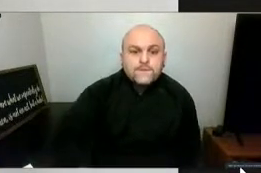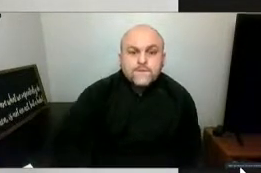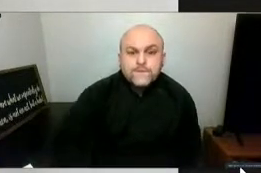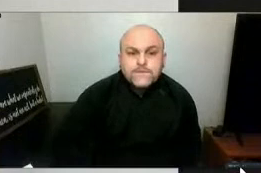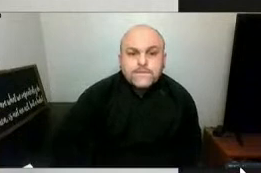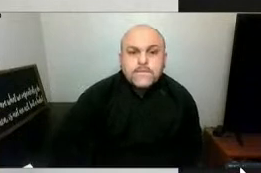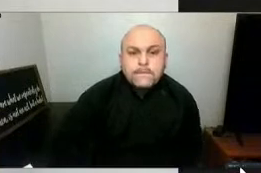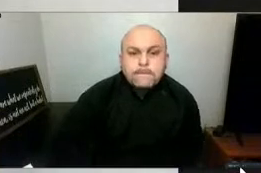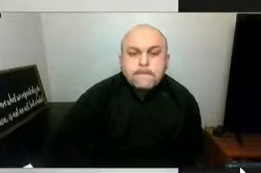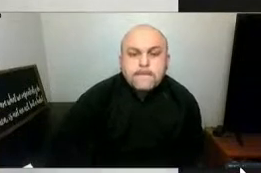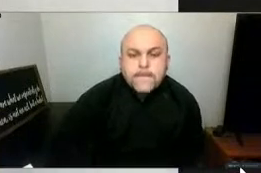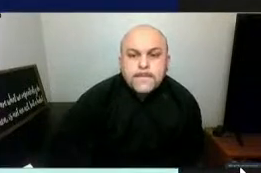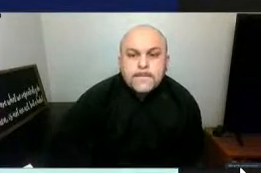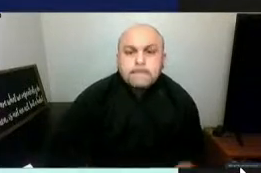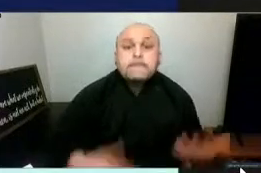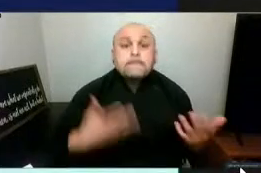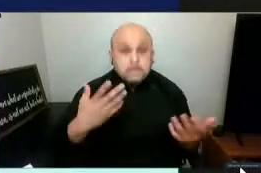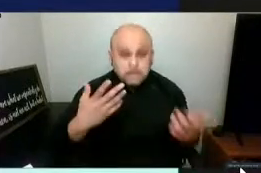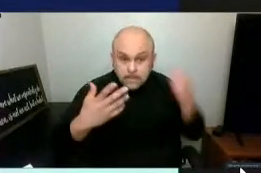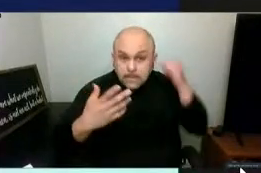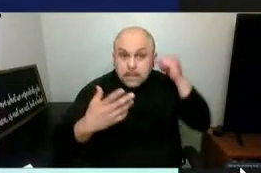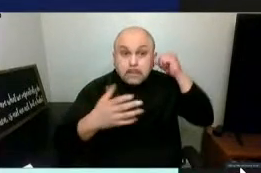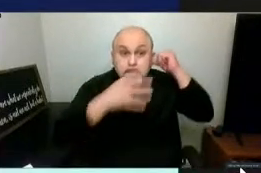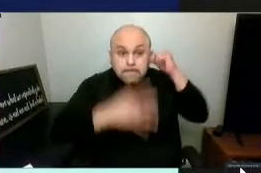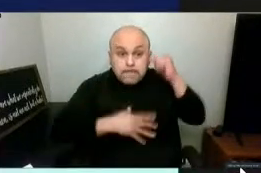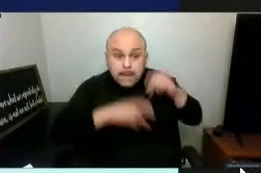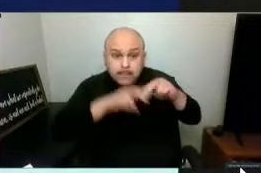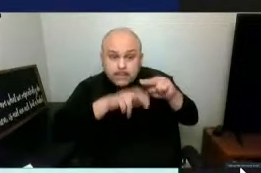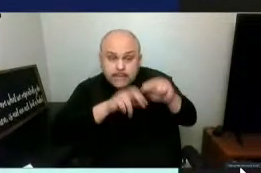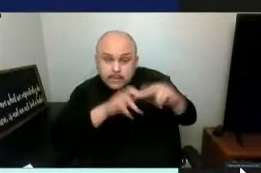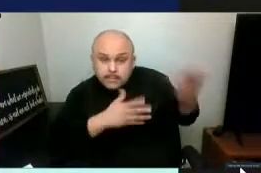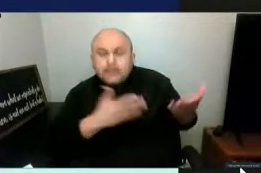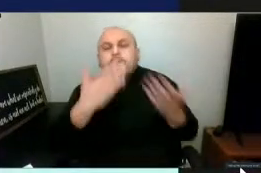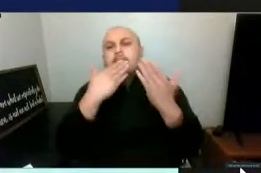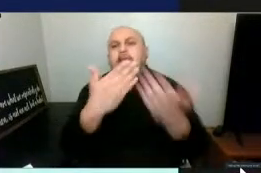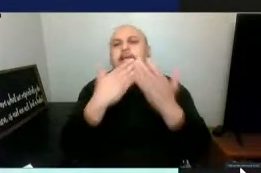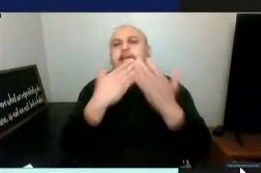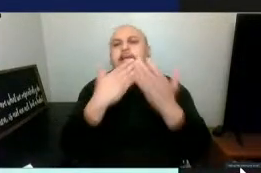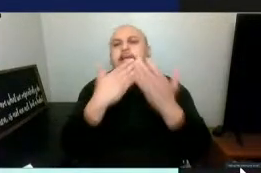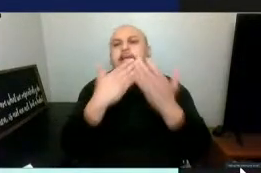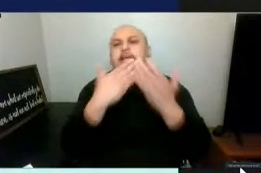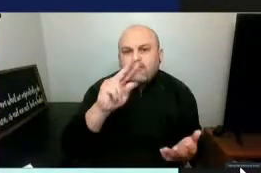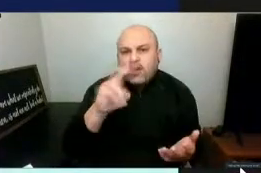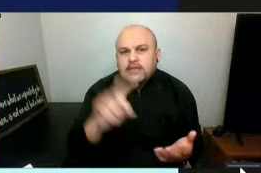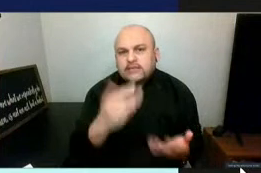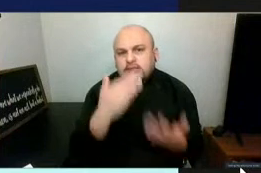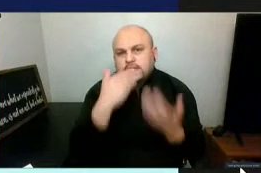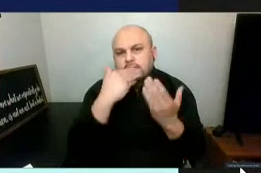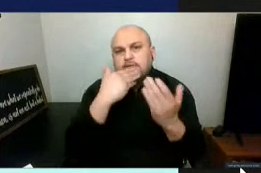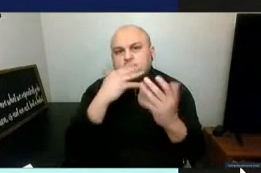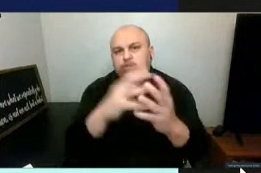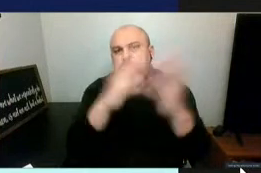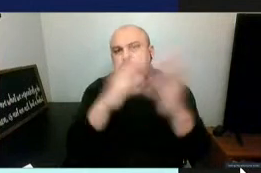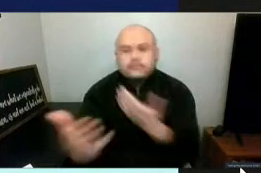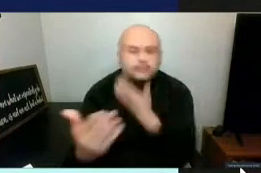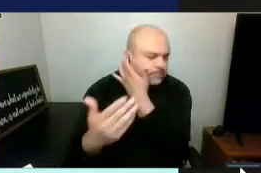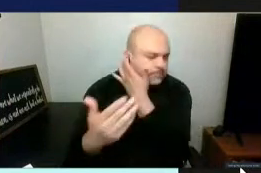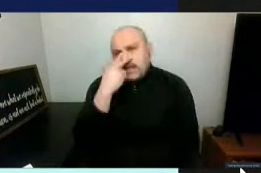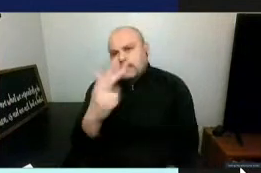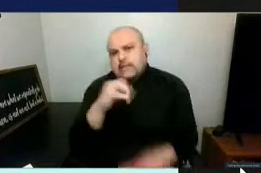Madam, okay. Yeah. Thank you so much, Chair Alvarez. Thank you. I see that I